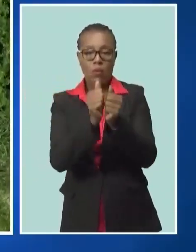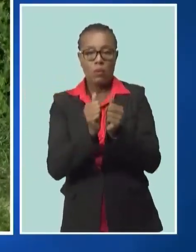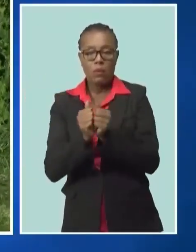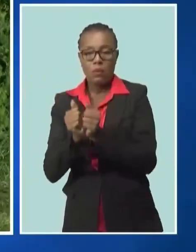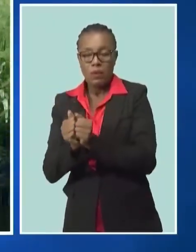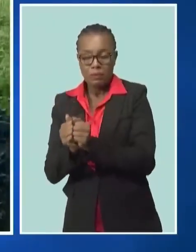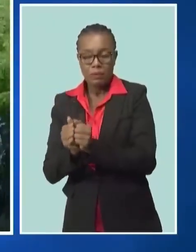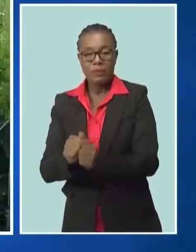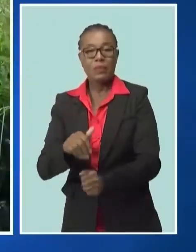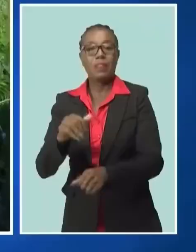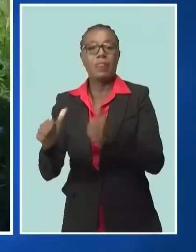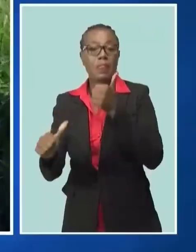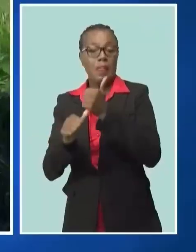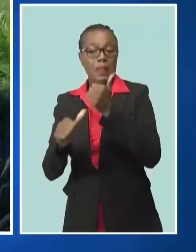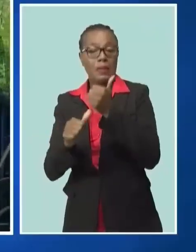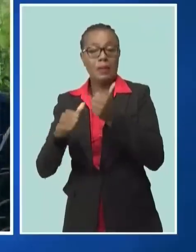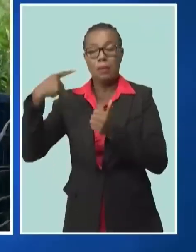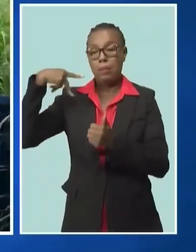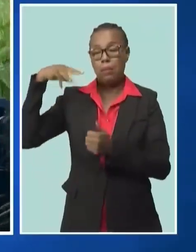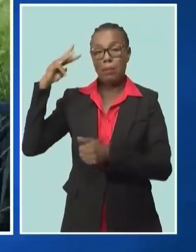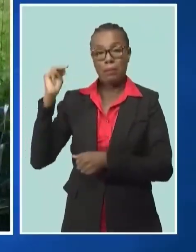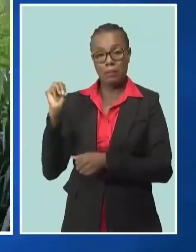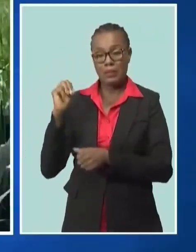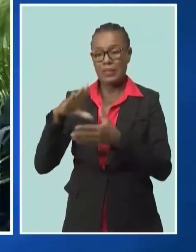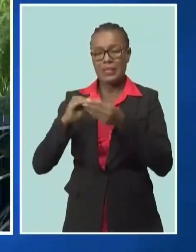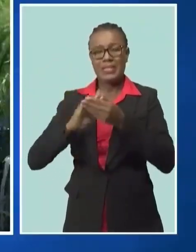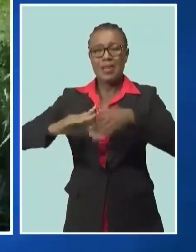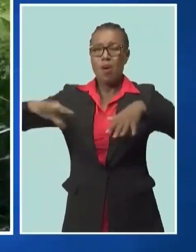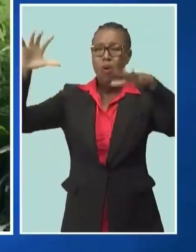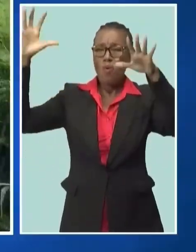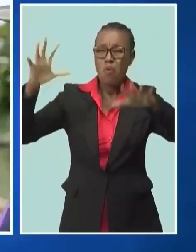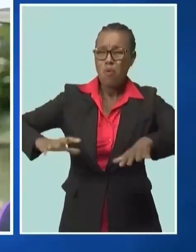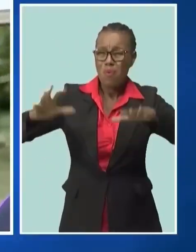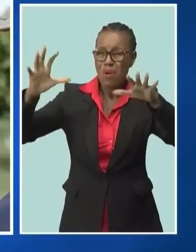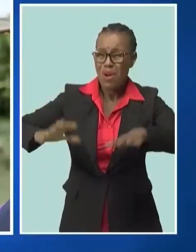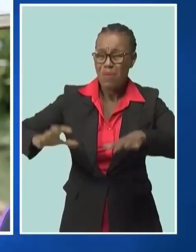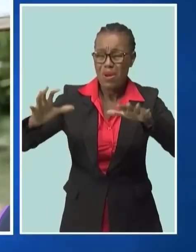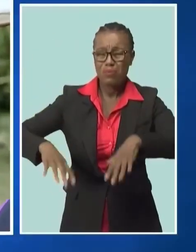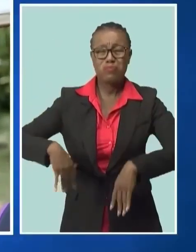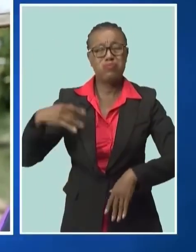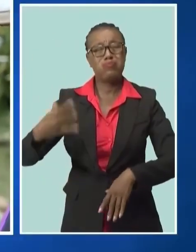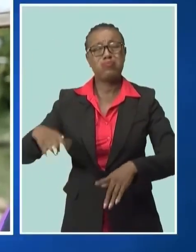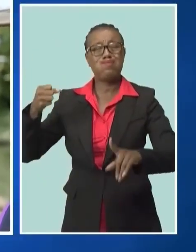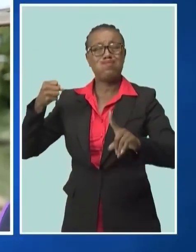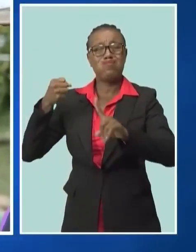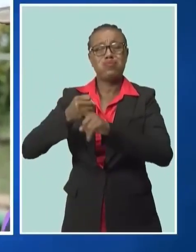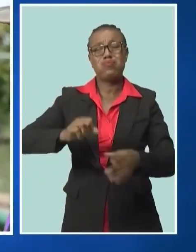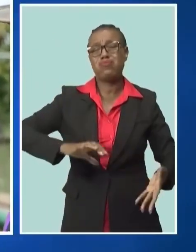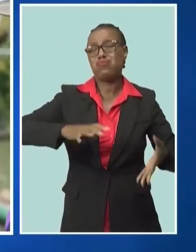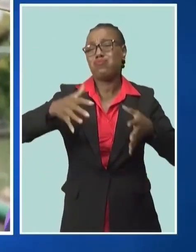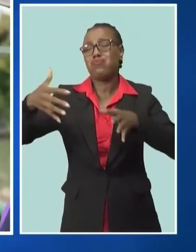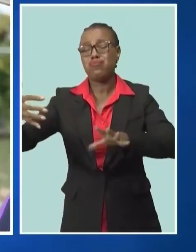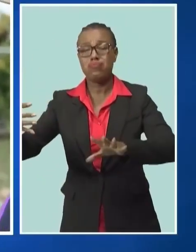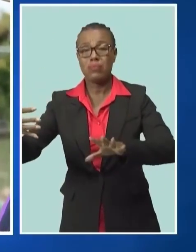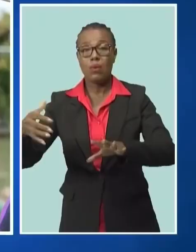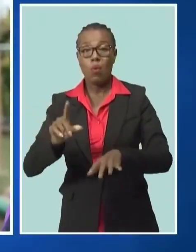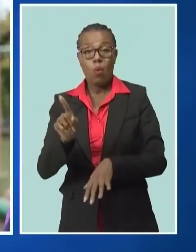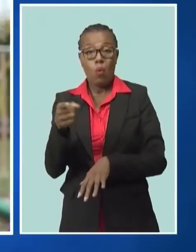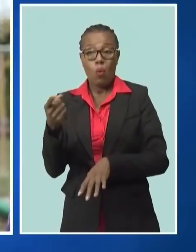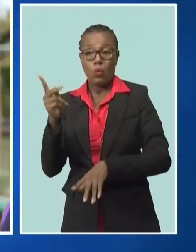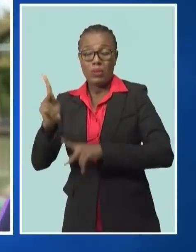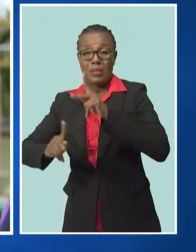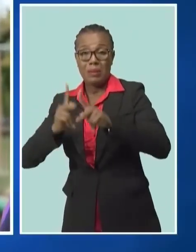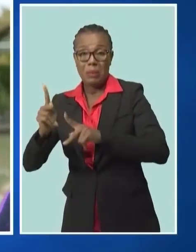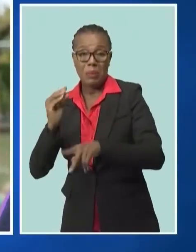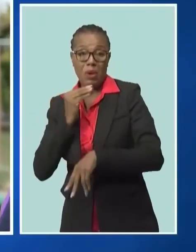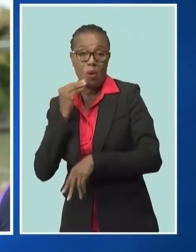PM Bradshaw says the rain has had a significant impact. Not just the households across the various communities, but it has